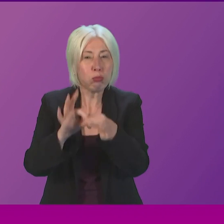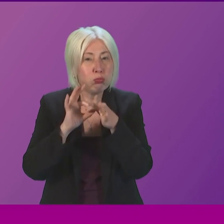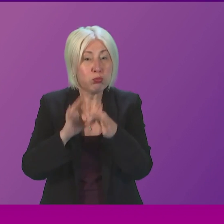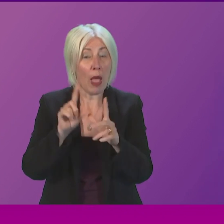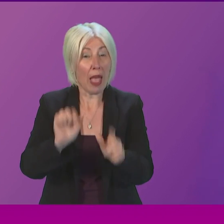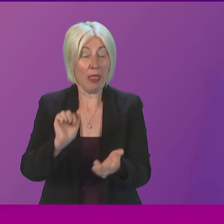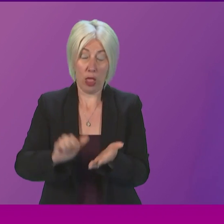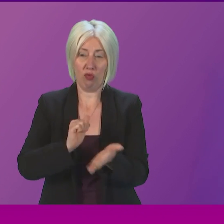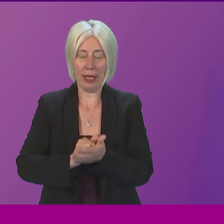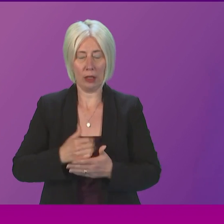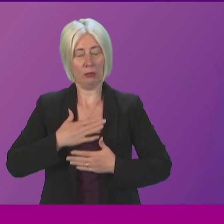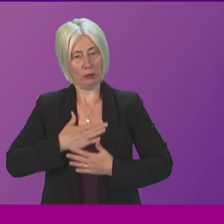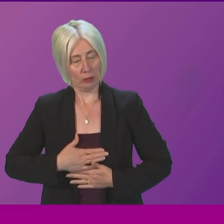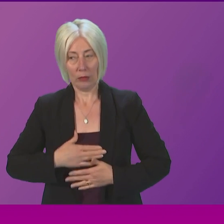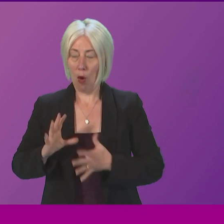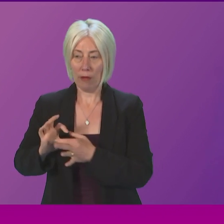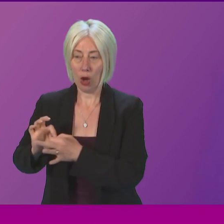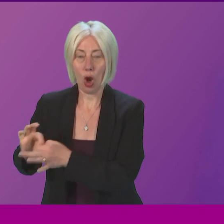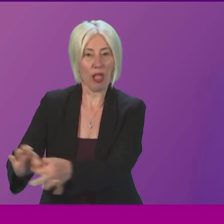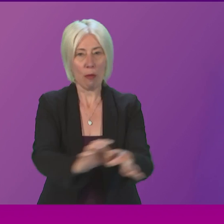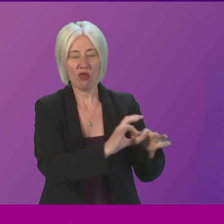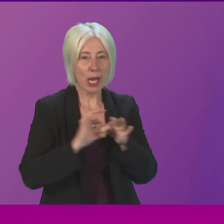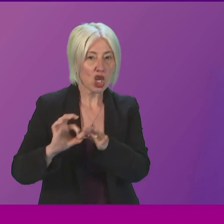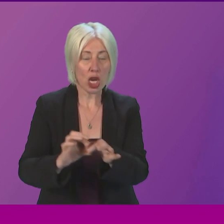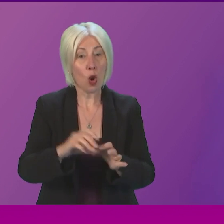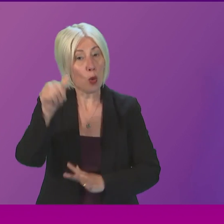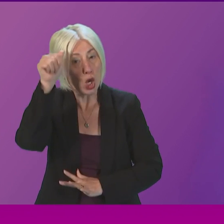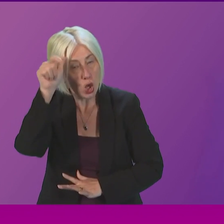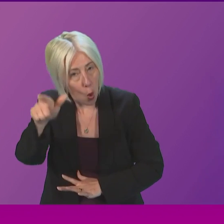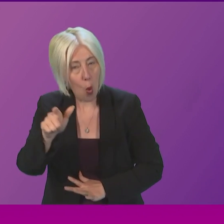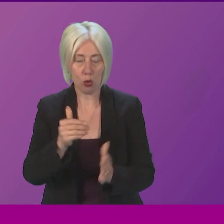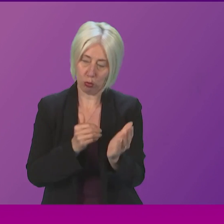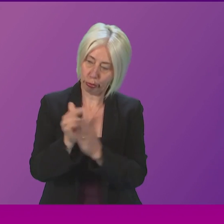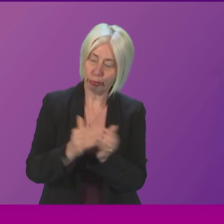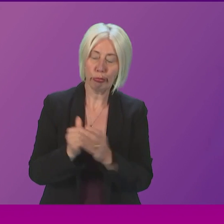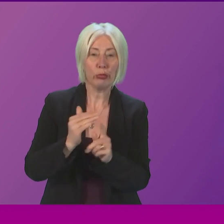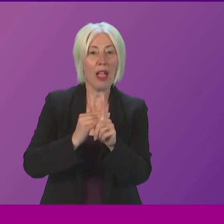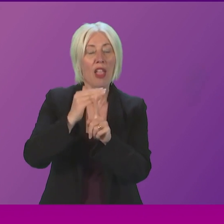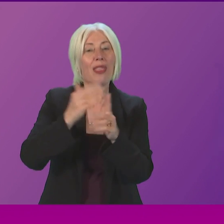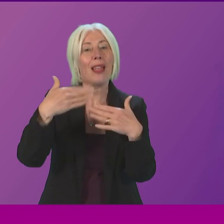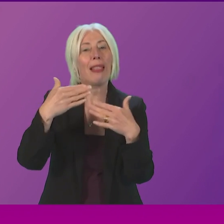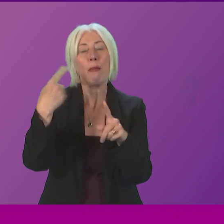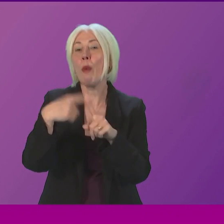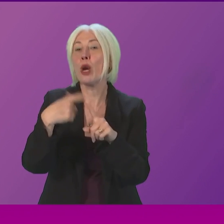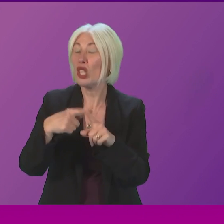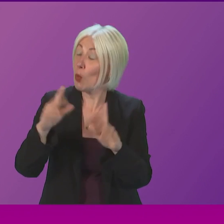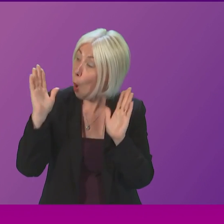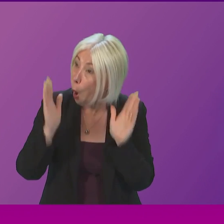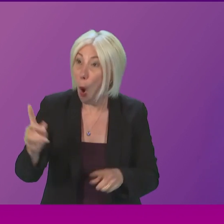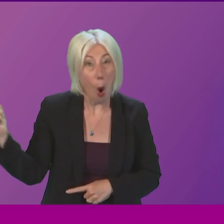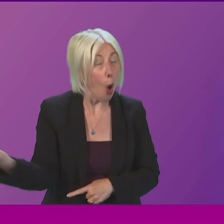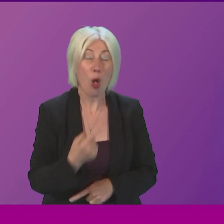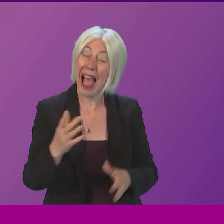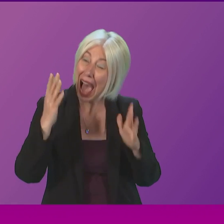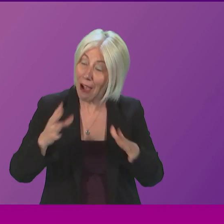spirit of collaboration, because we know that when it comes to tackling the climate emergency, we are all going to have to come